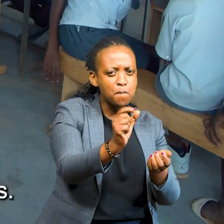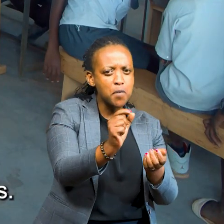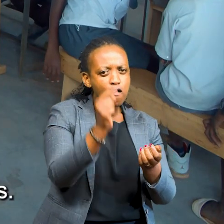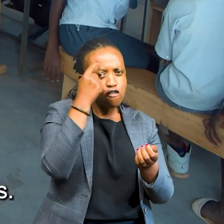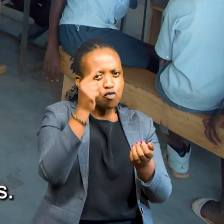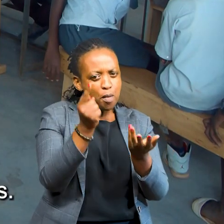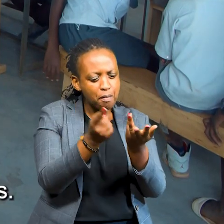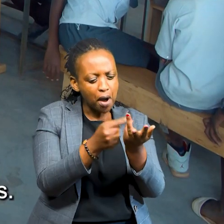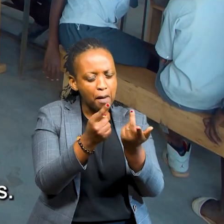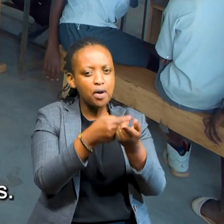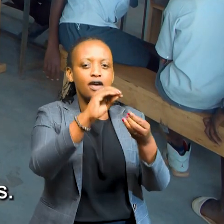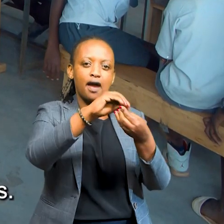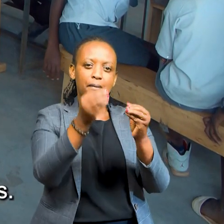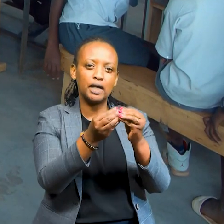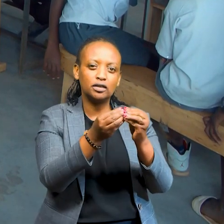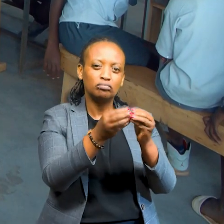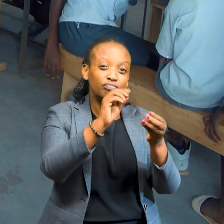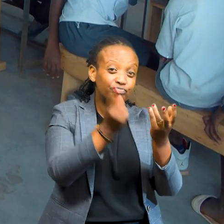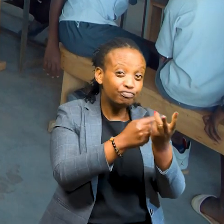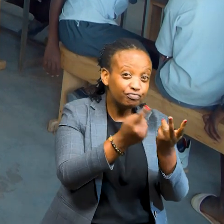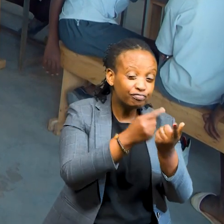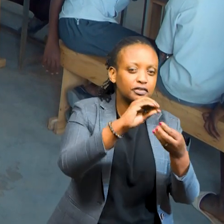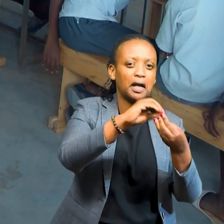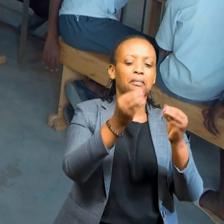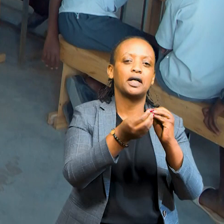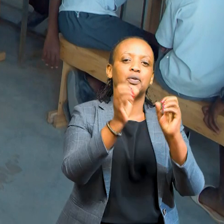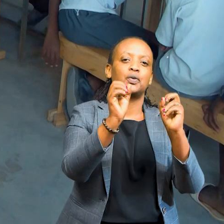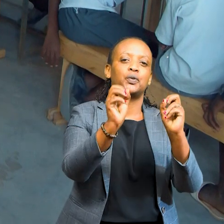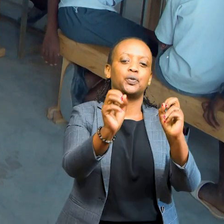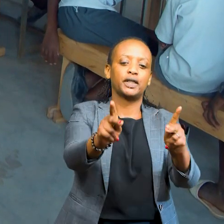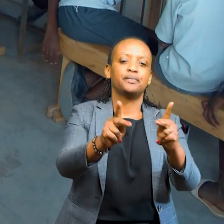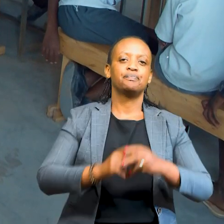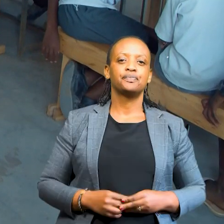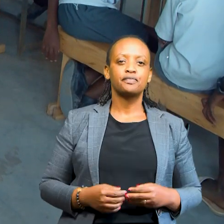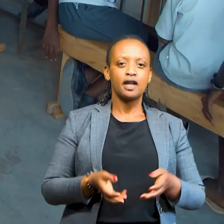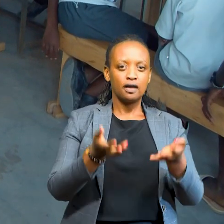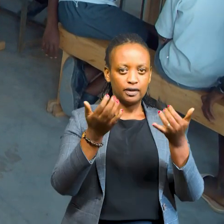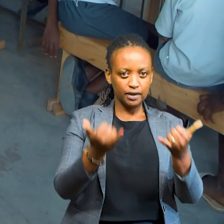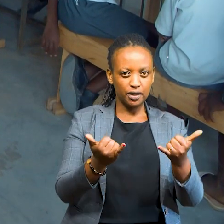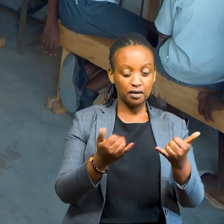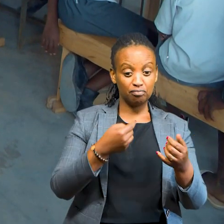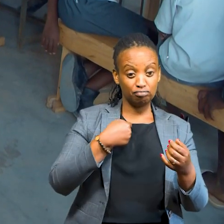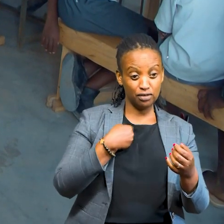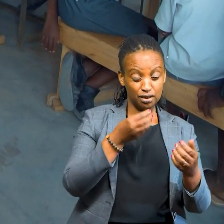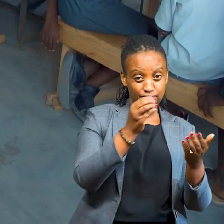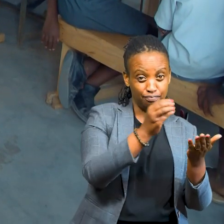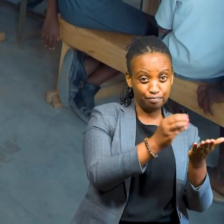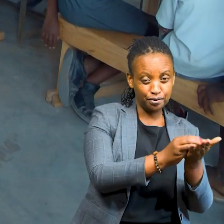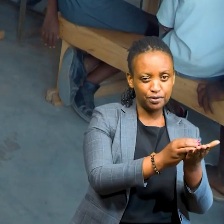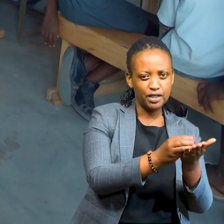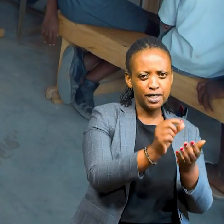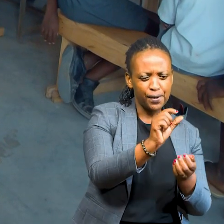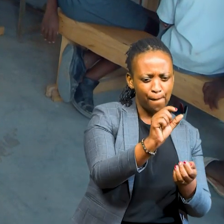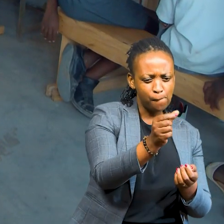counters to count numbers. To count numbers. Okay. So, I'm going to put